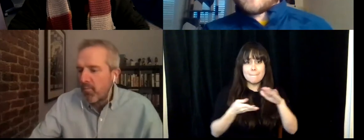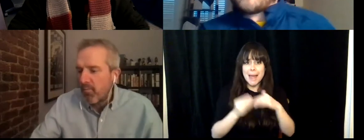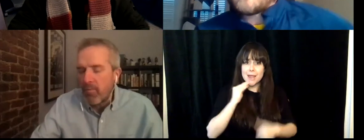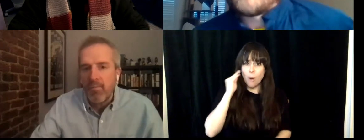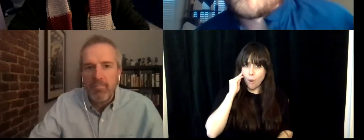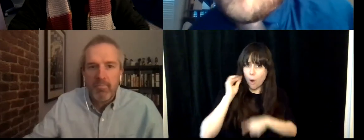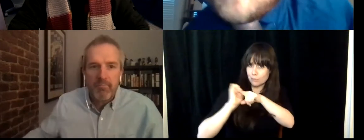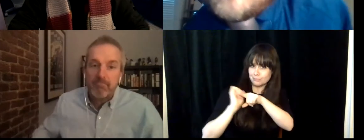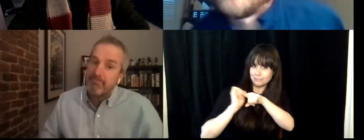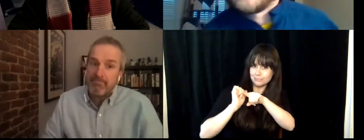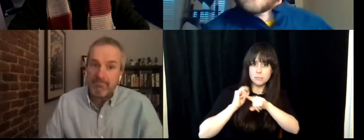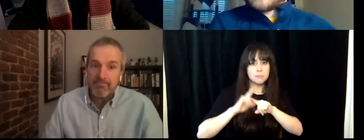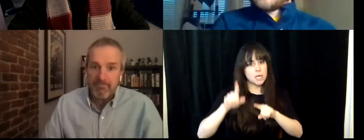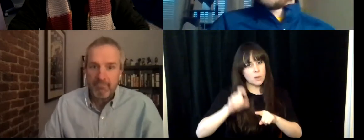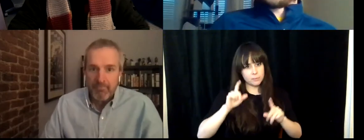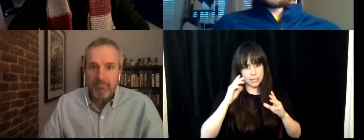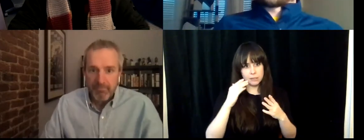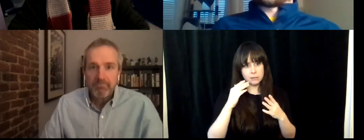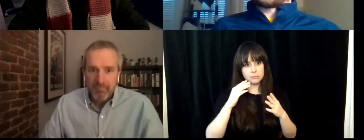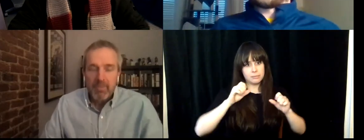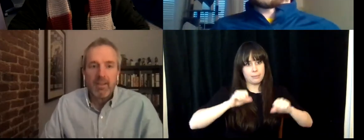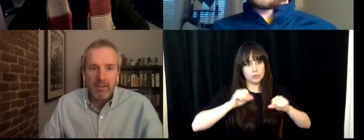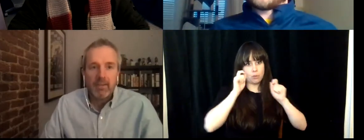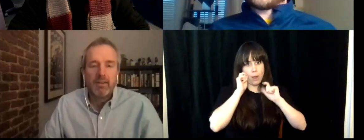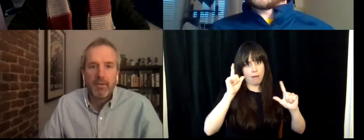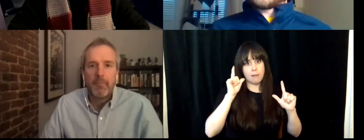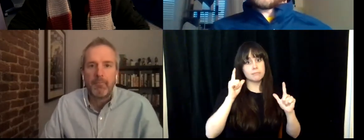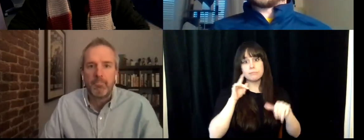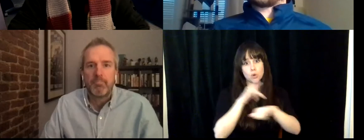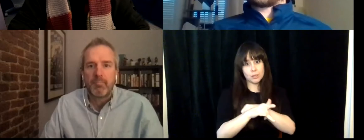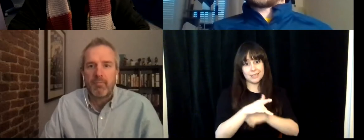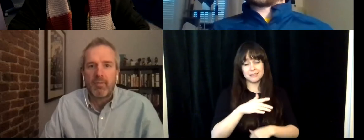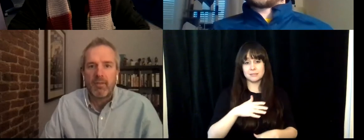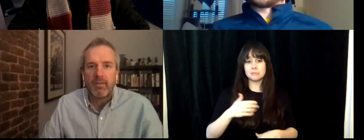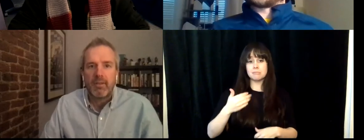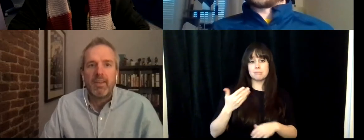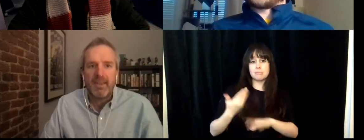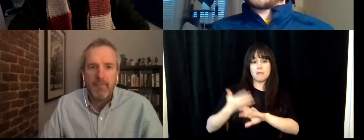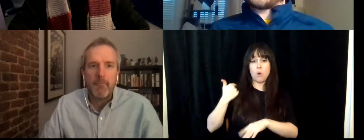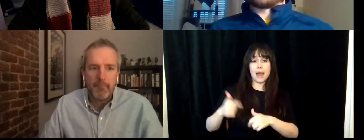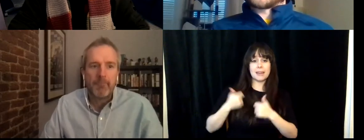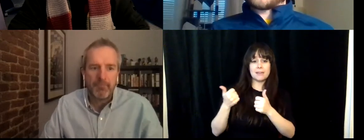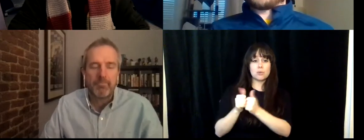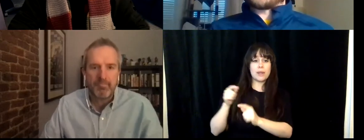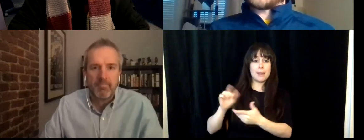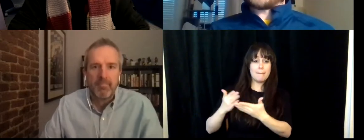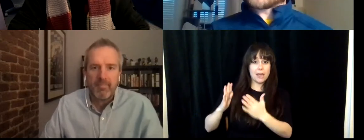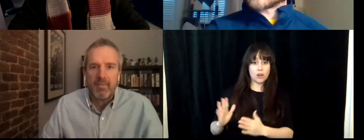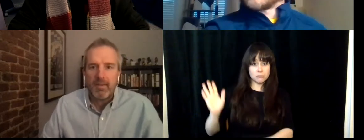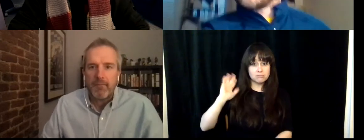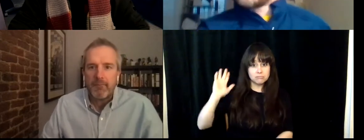definitely be prepared to get up in the morning. I lived with a baker for a while and he clocked in around 2:30 a.m. Every